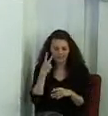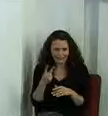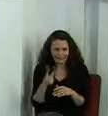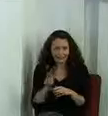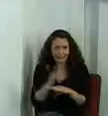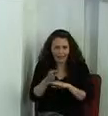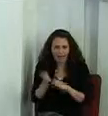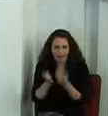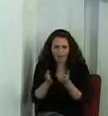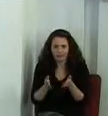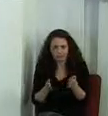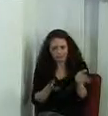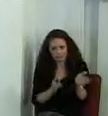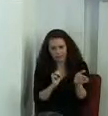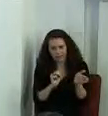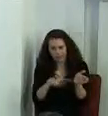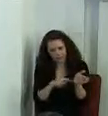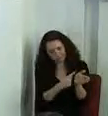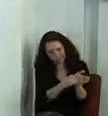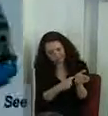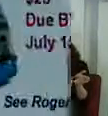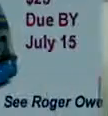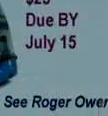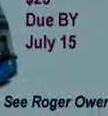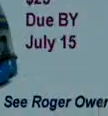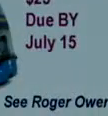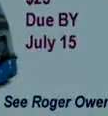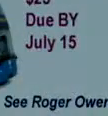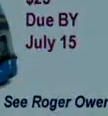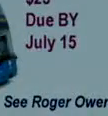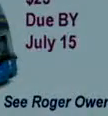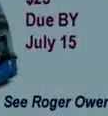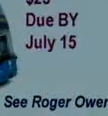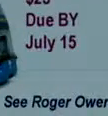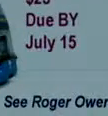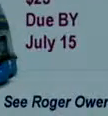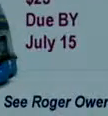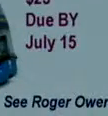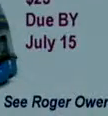after worship. Roger Owens is going to successfully...